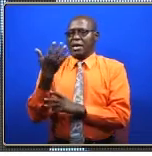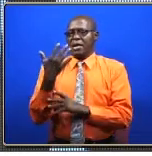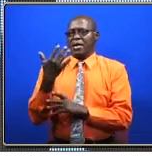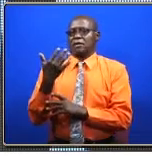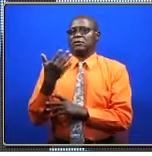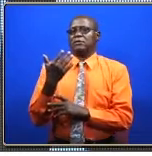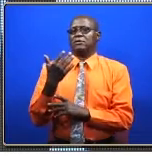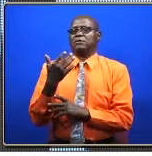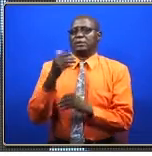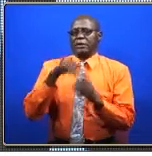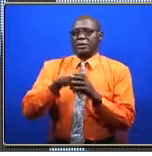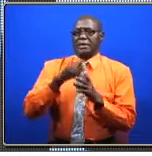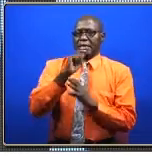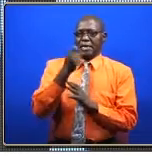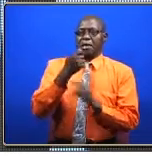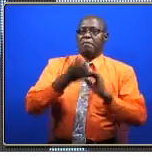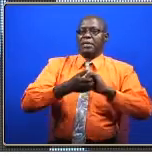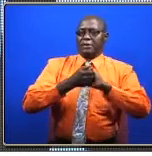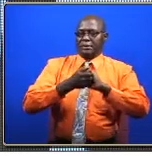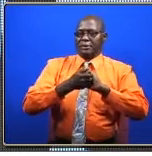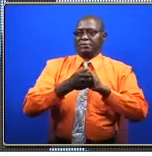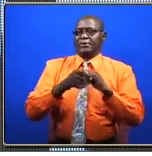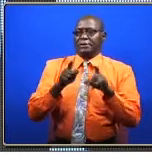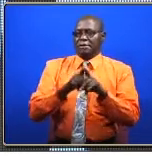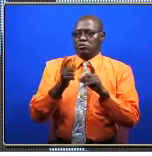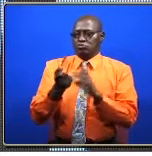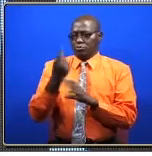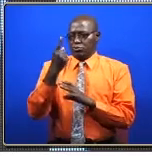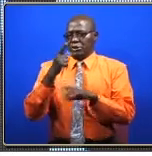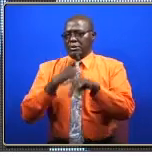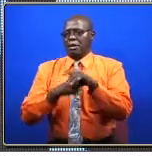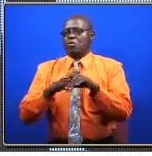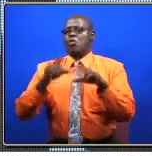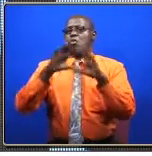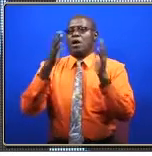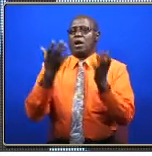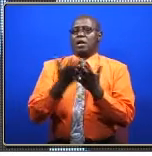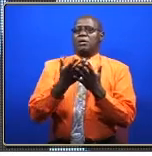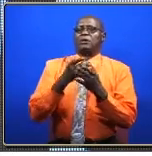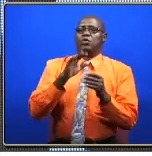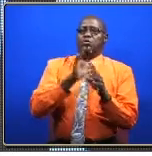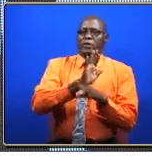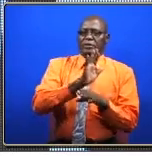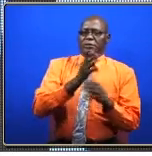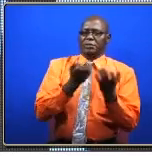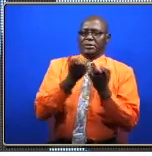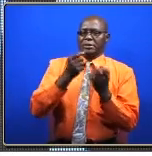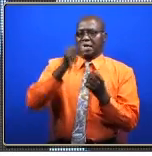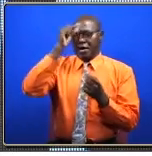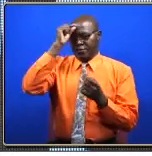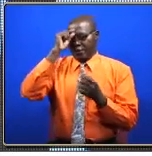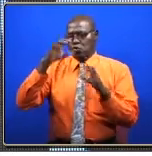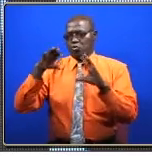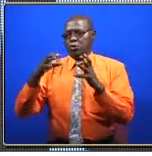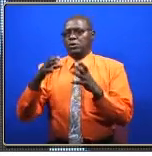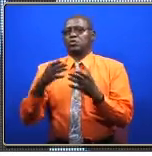across the country. The partnership also comes when the world urges businesses, governments, and communities to step up